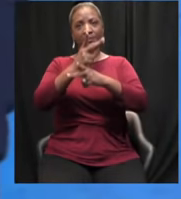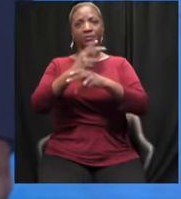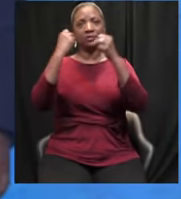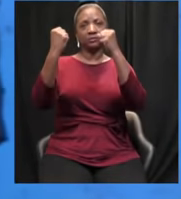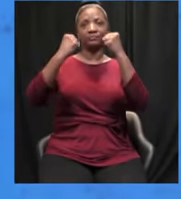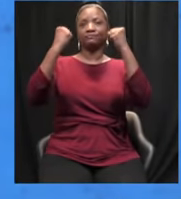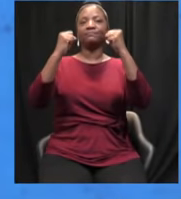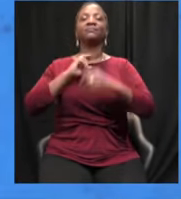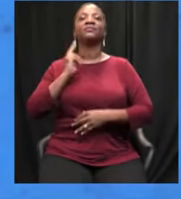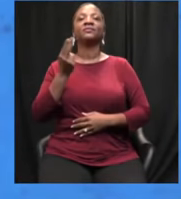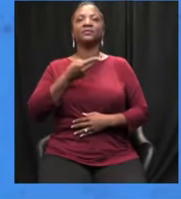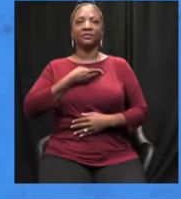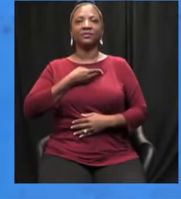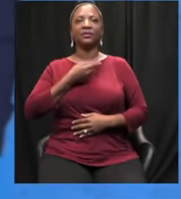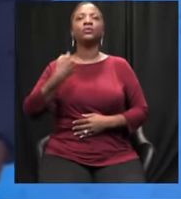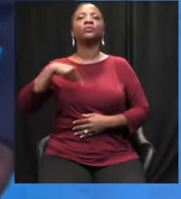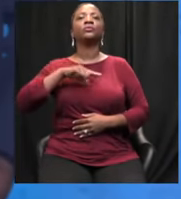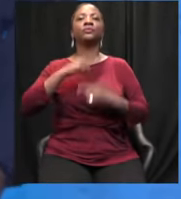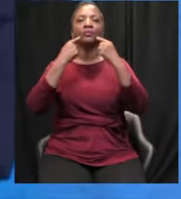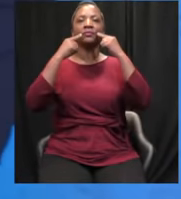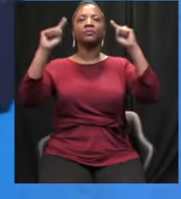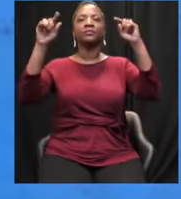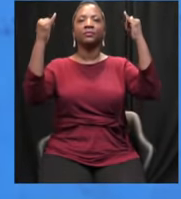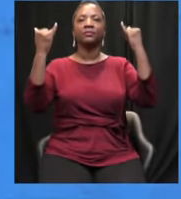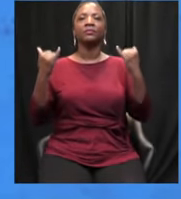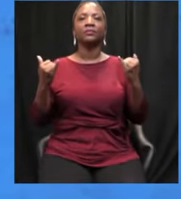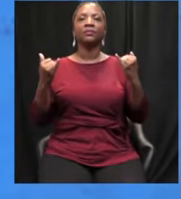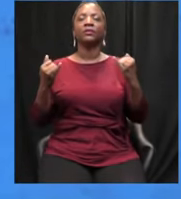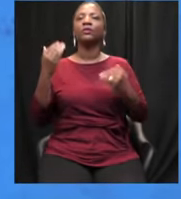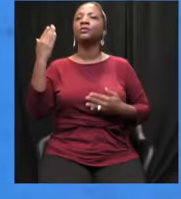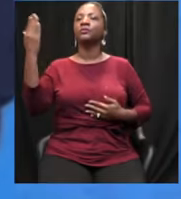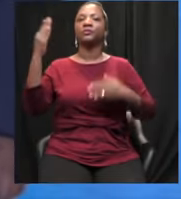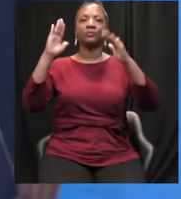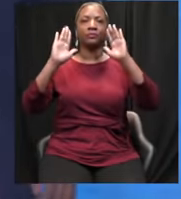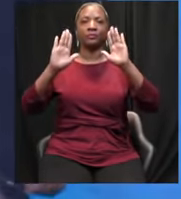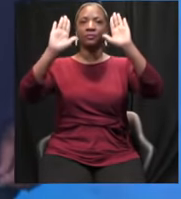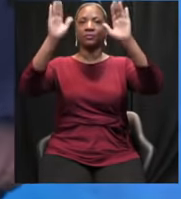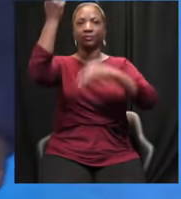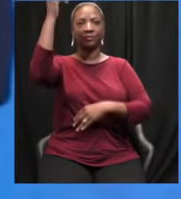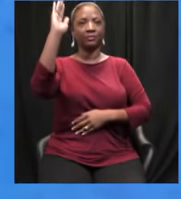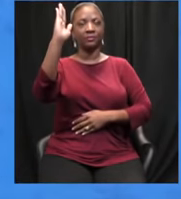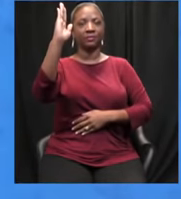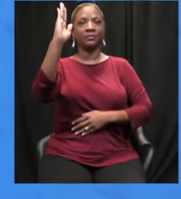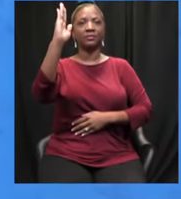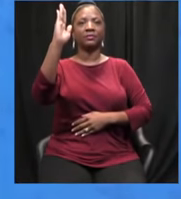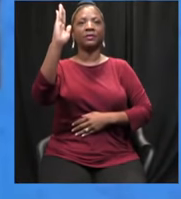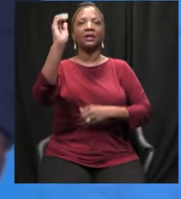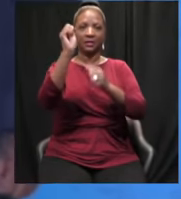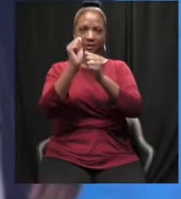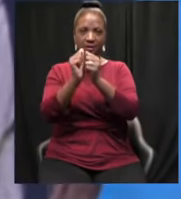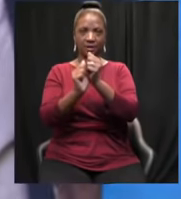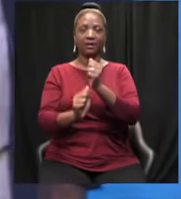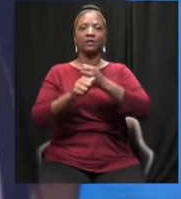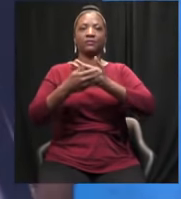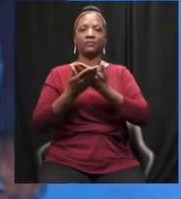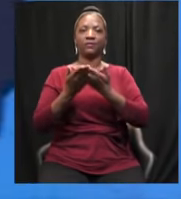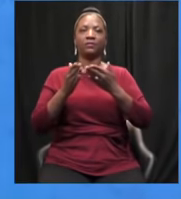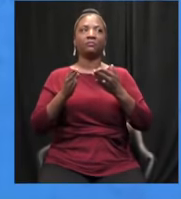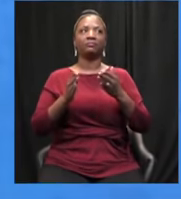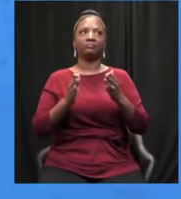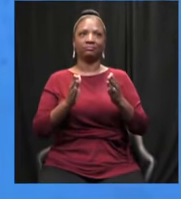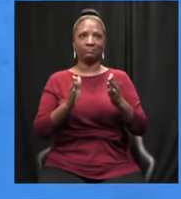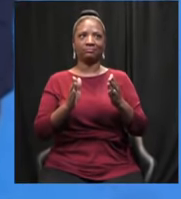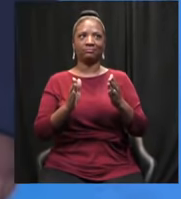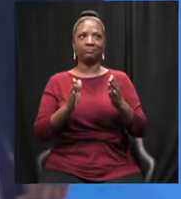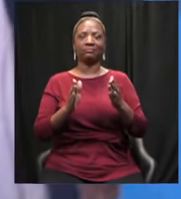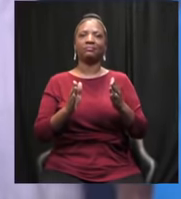us. We declare today, God, that you are a great God in every way. So, Father, we trust you today.